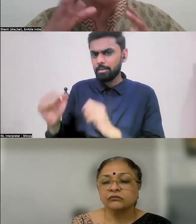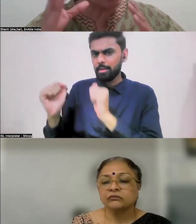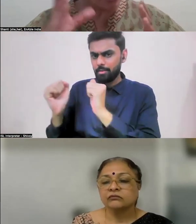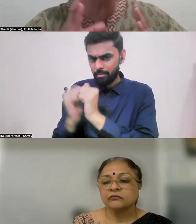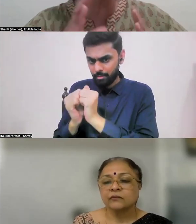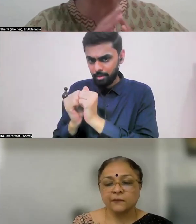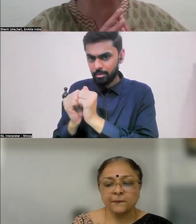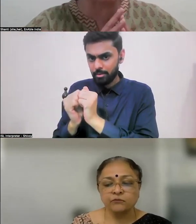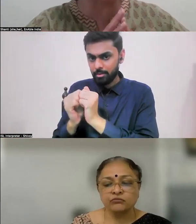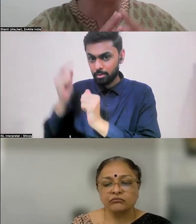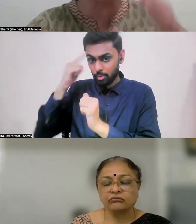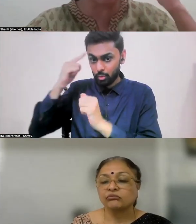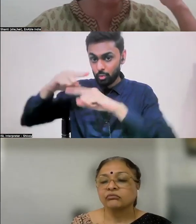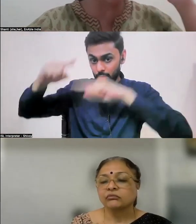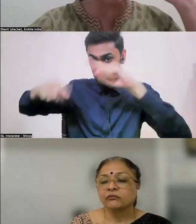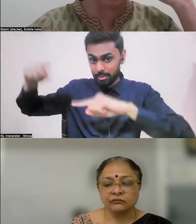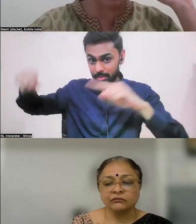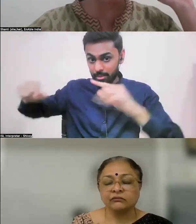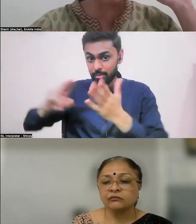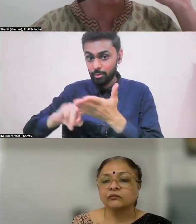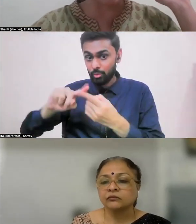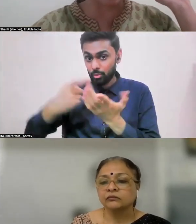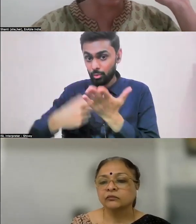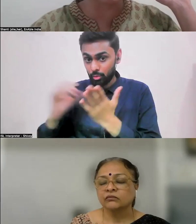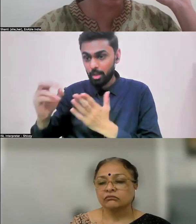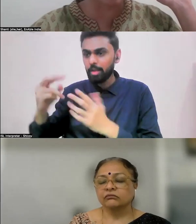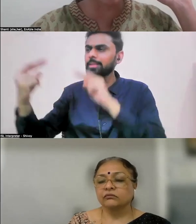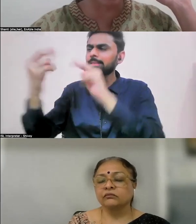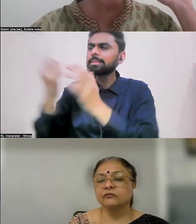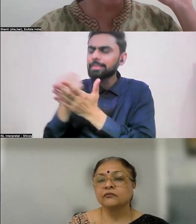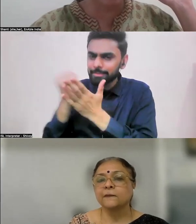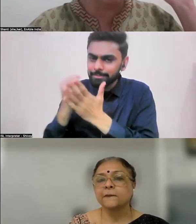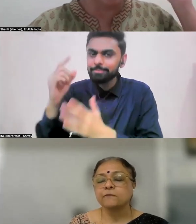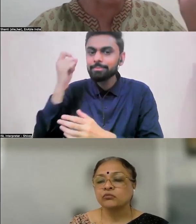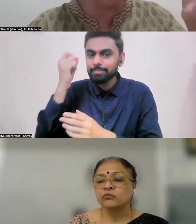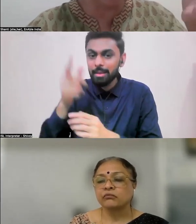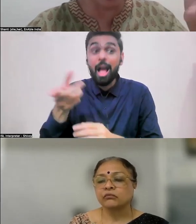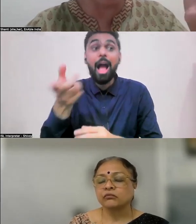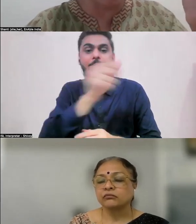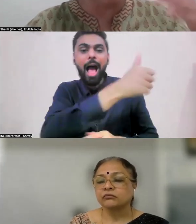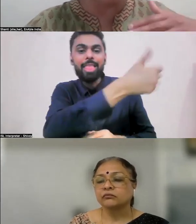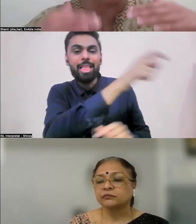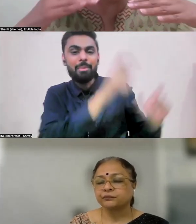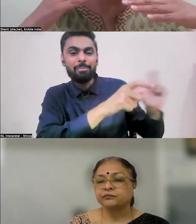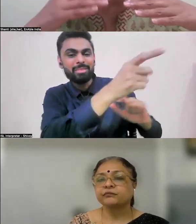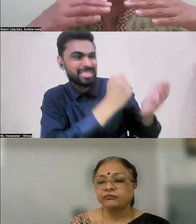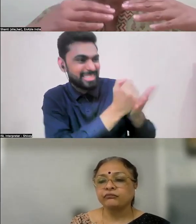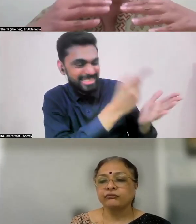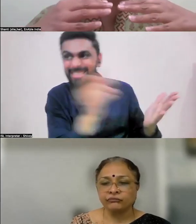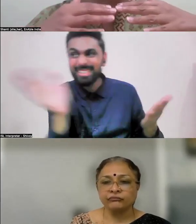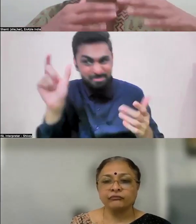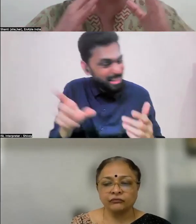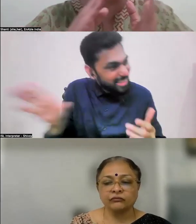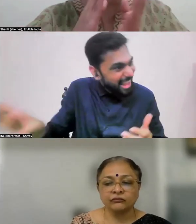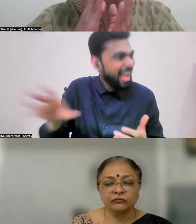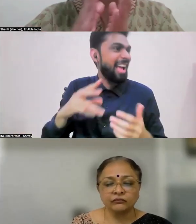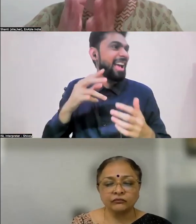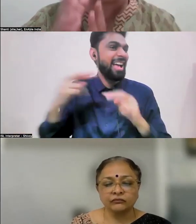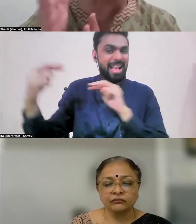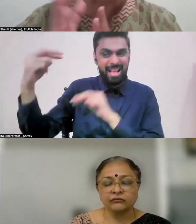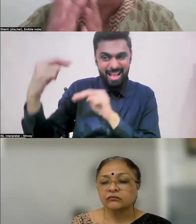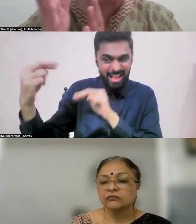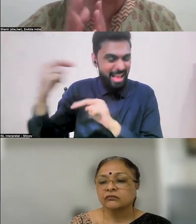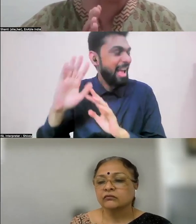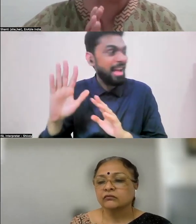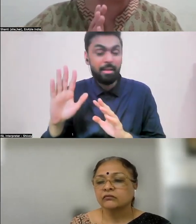that try and make some eye contact because, by the time we make others understand that you are, equal. So you want